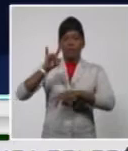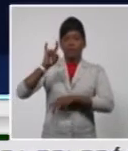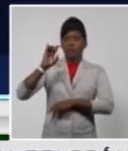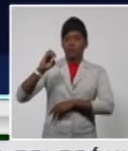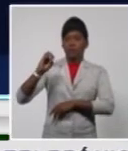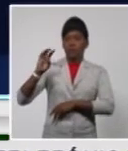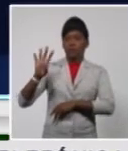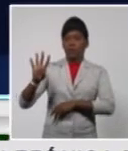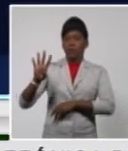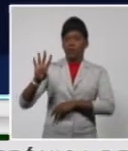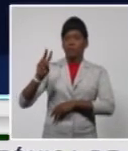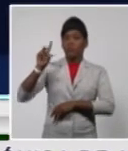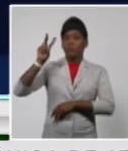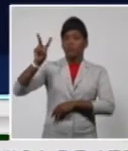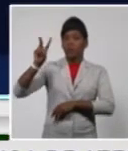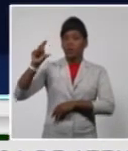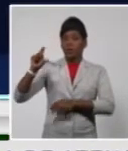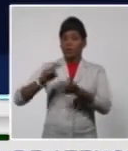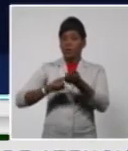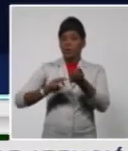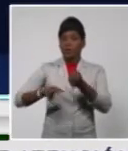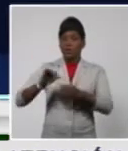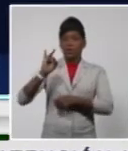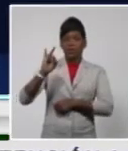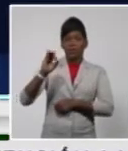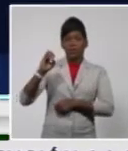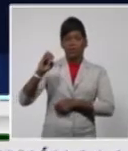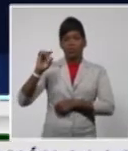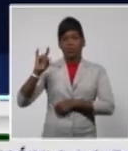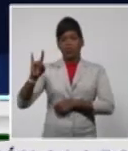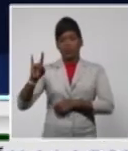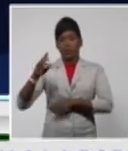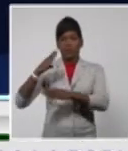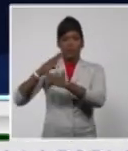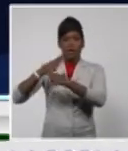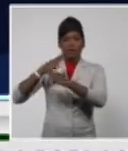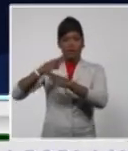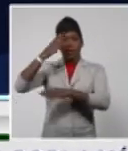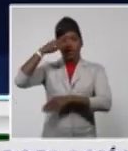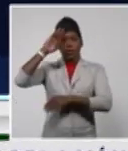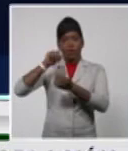564 samples were processed in the Genetic Engineering and Biotechnology Lab,